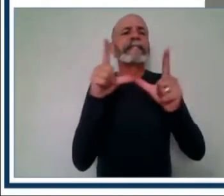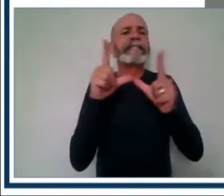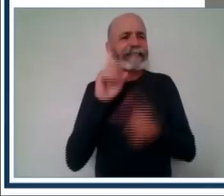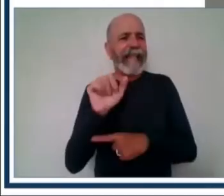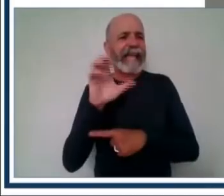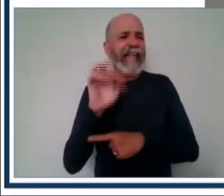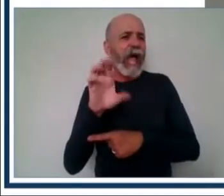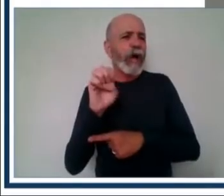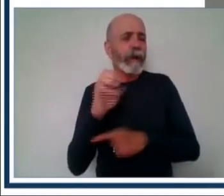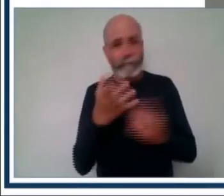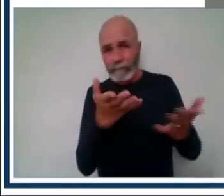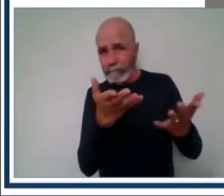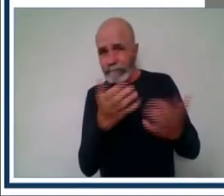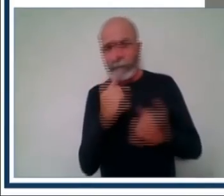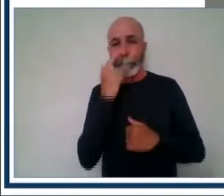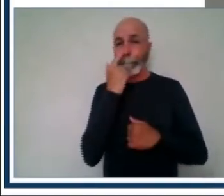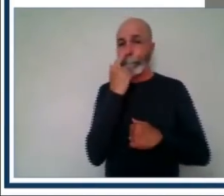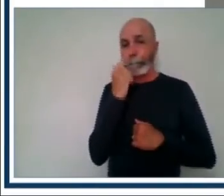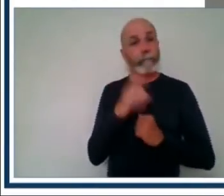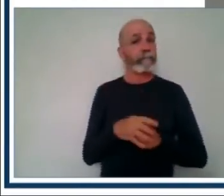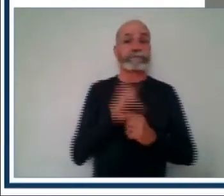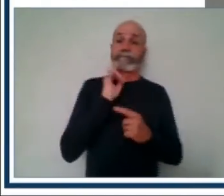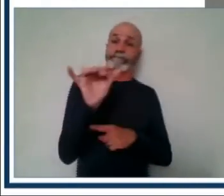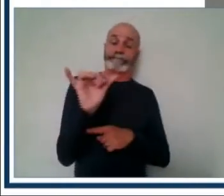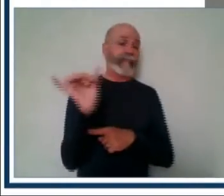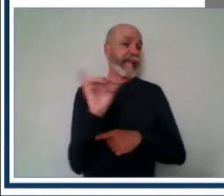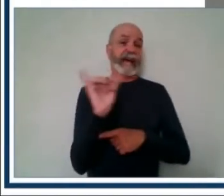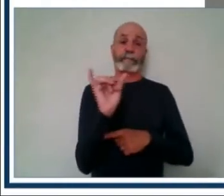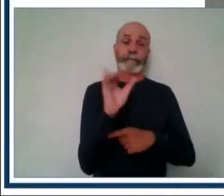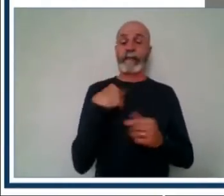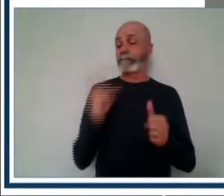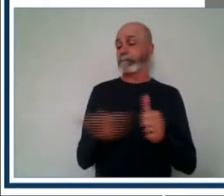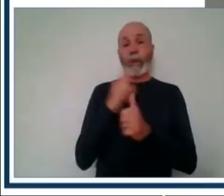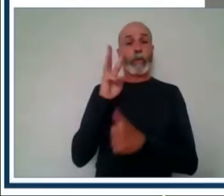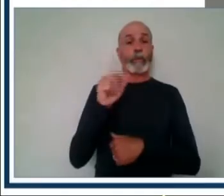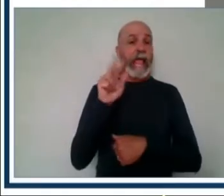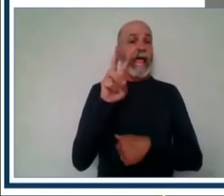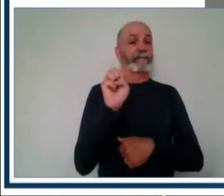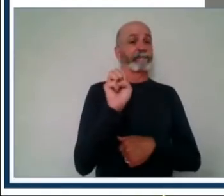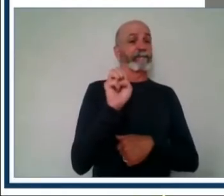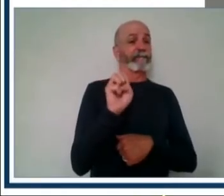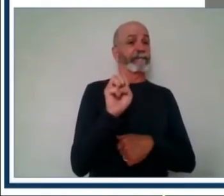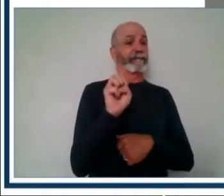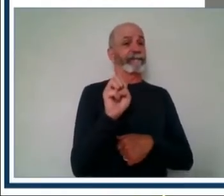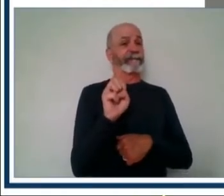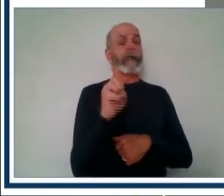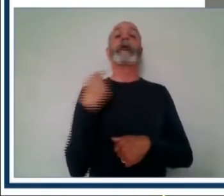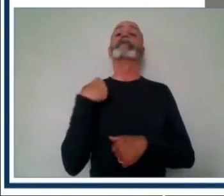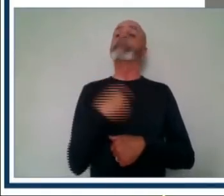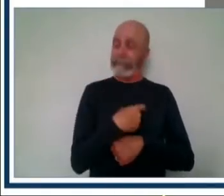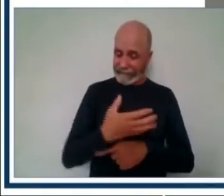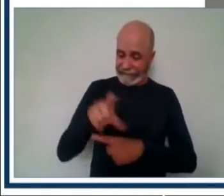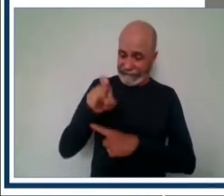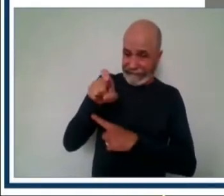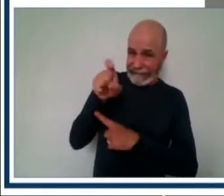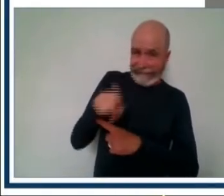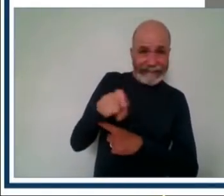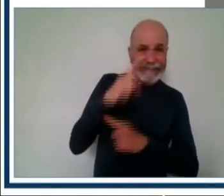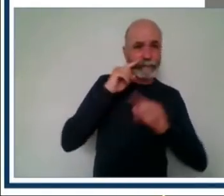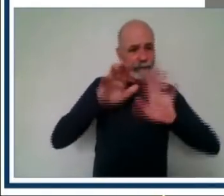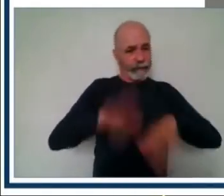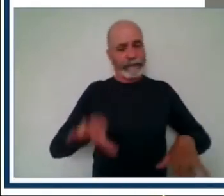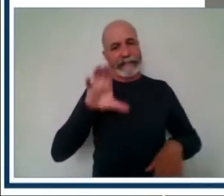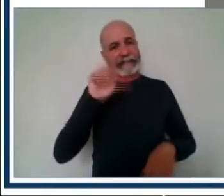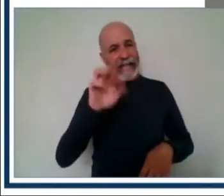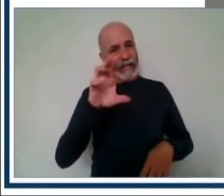in wave one. We understand the need for childcare and unlicensed daycares, which still have rules